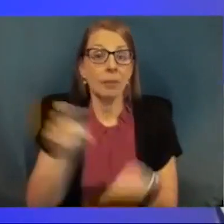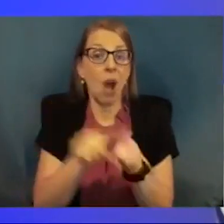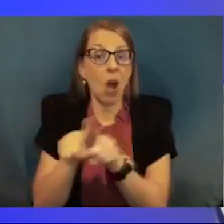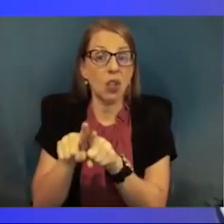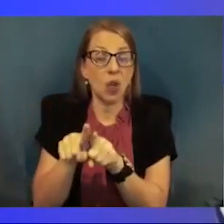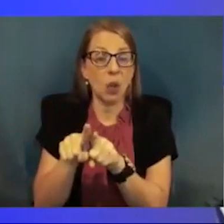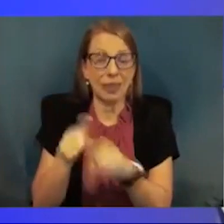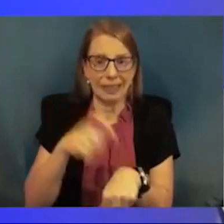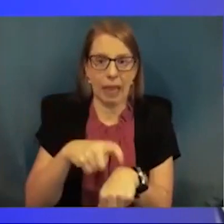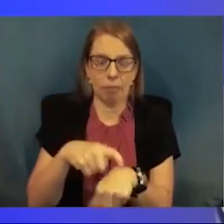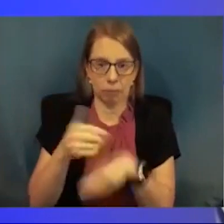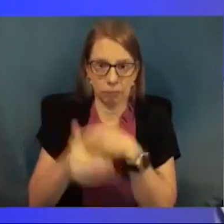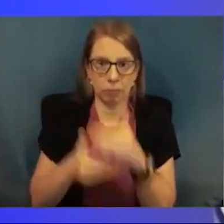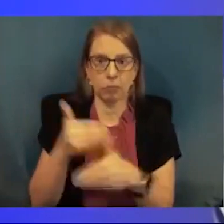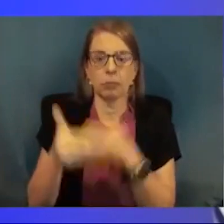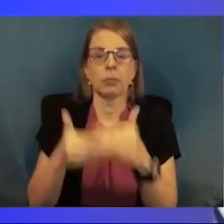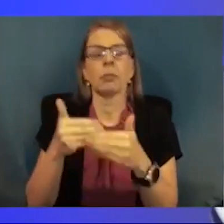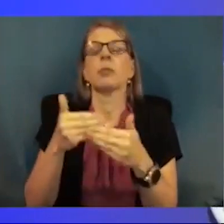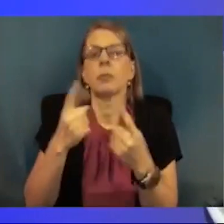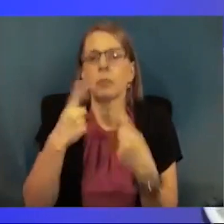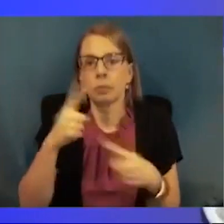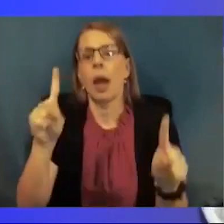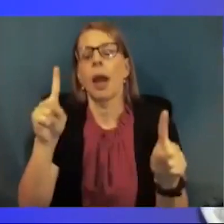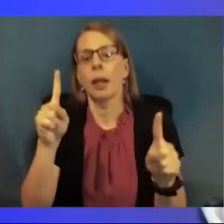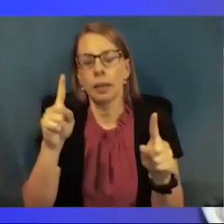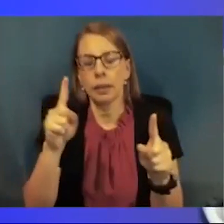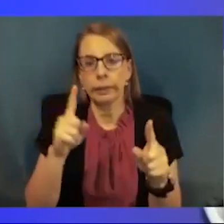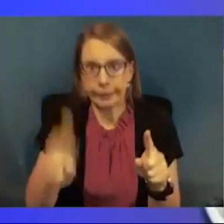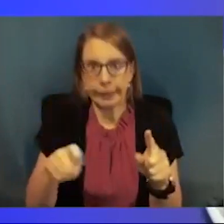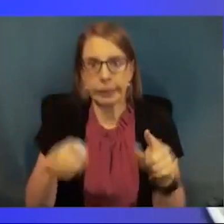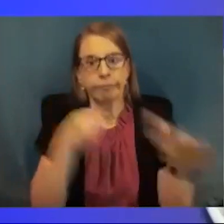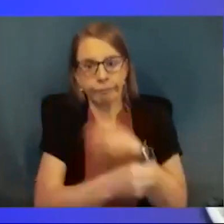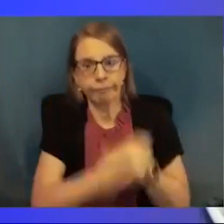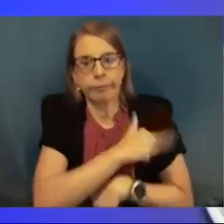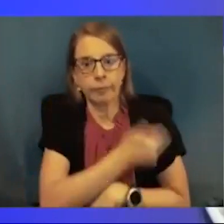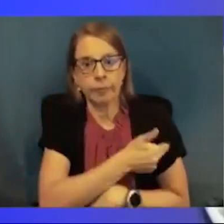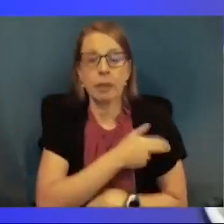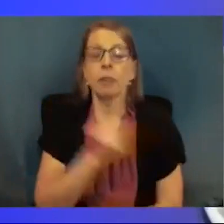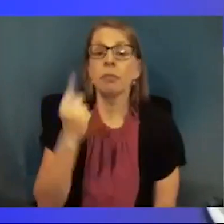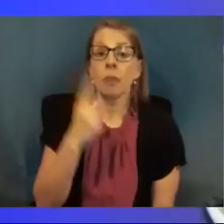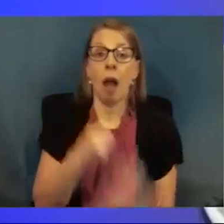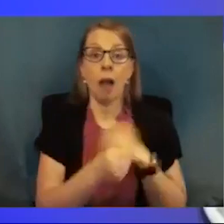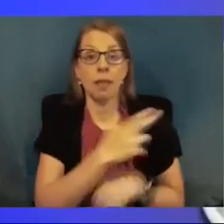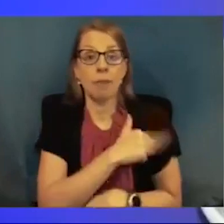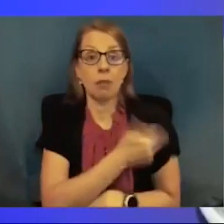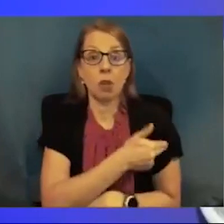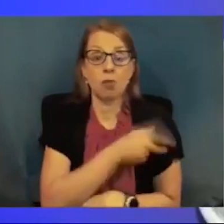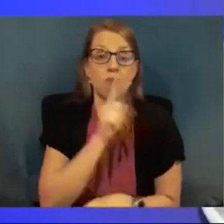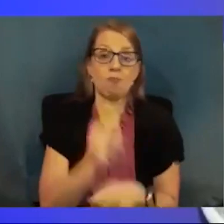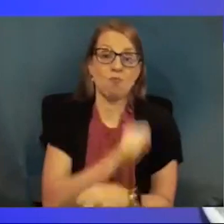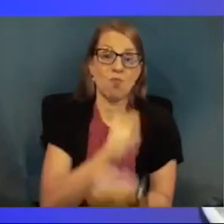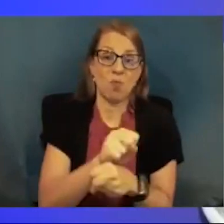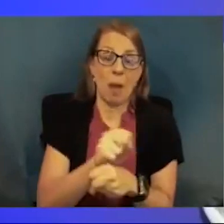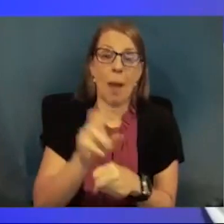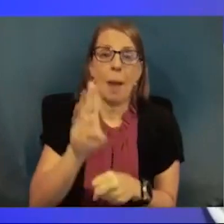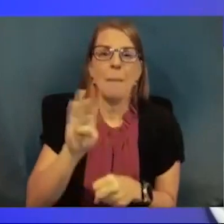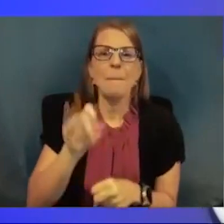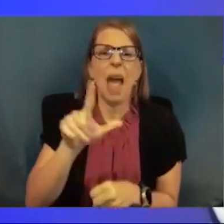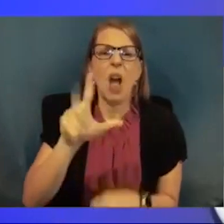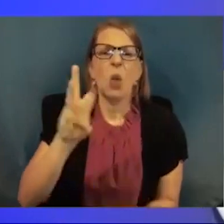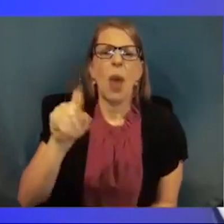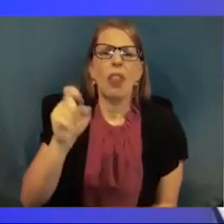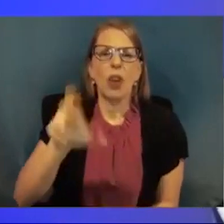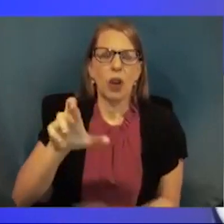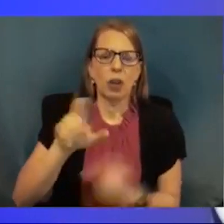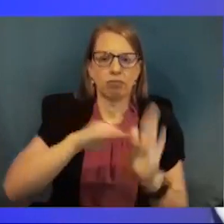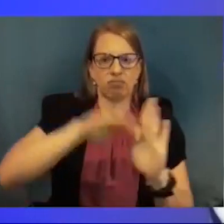get to hospitalizations. And what we have been saying recently is that hospitalizations are going to be the real bellwether of what is the spread in that community.